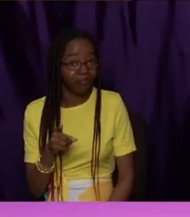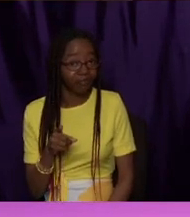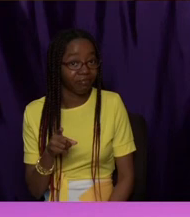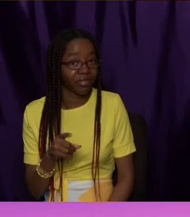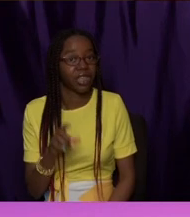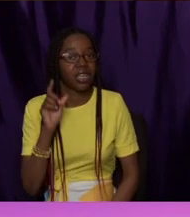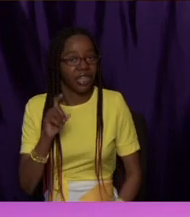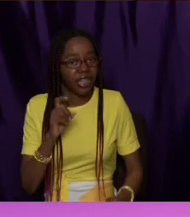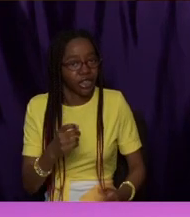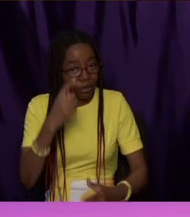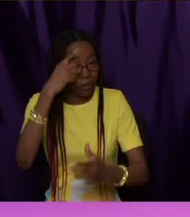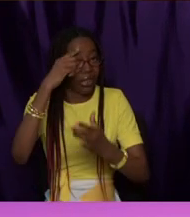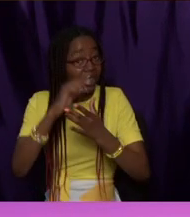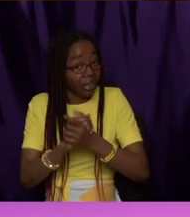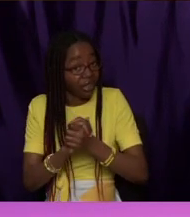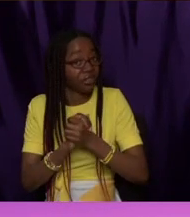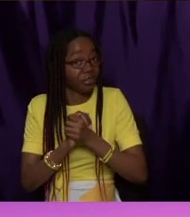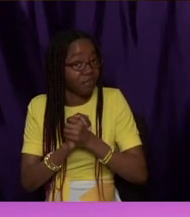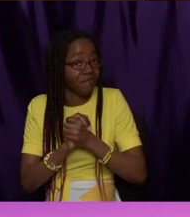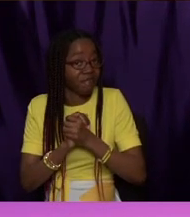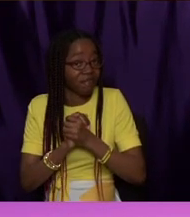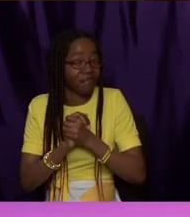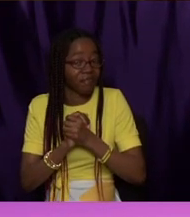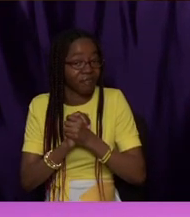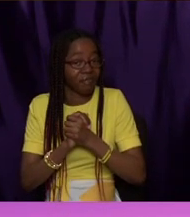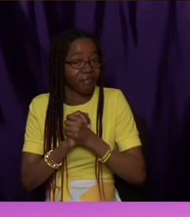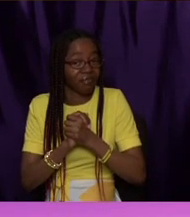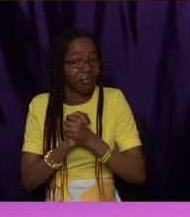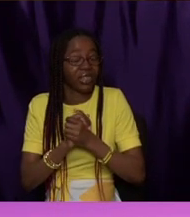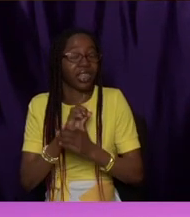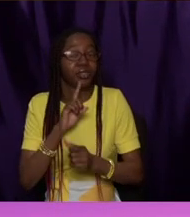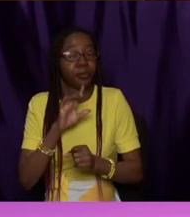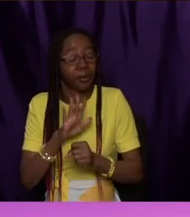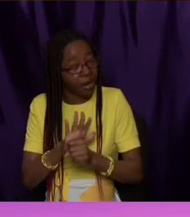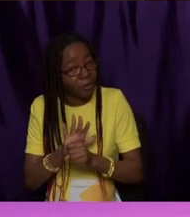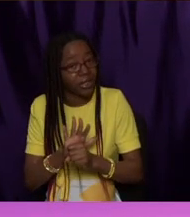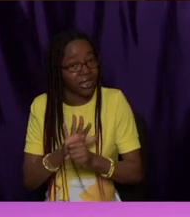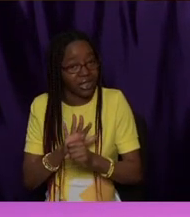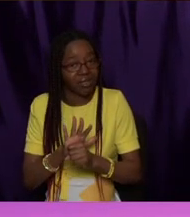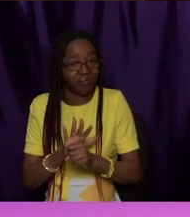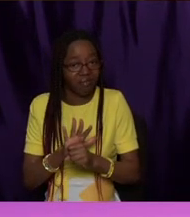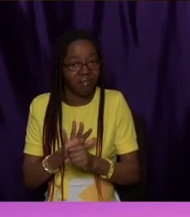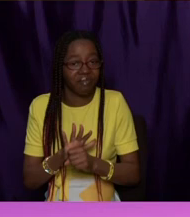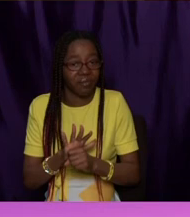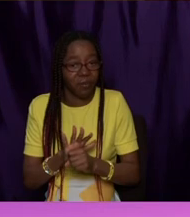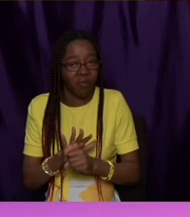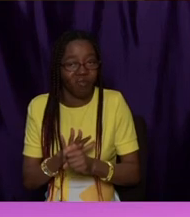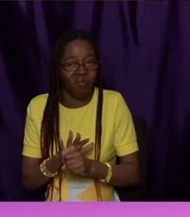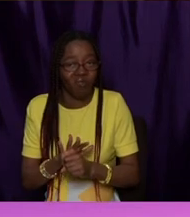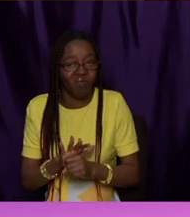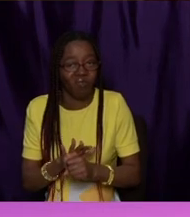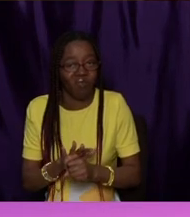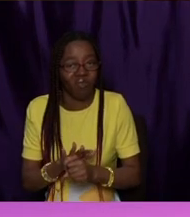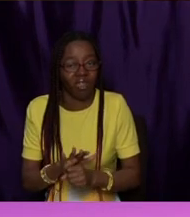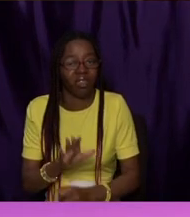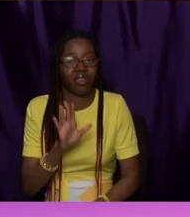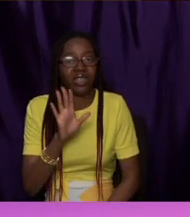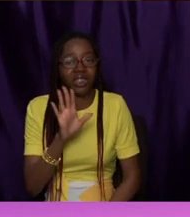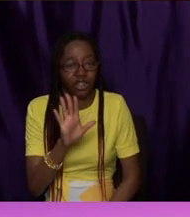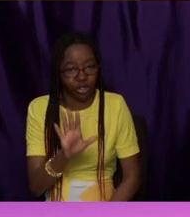have to believe that the promise is